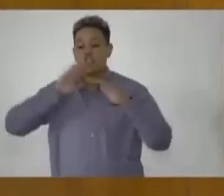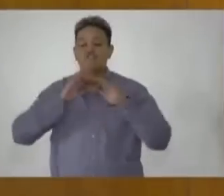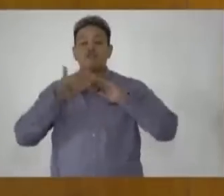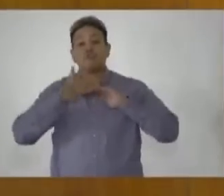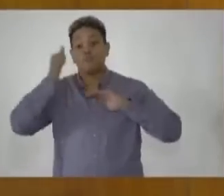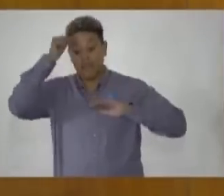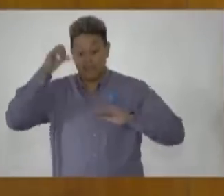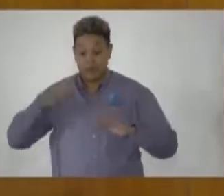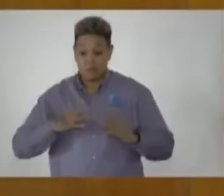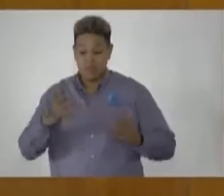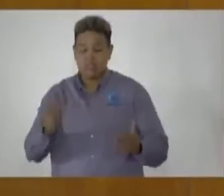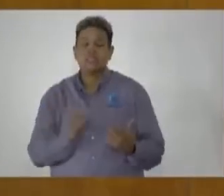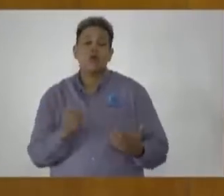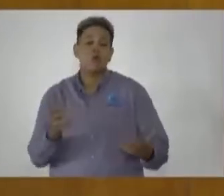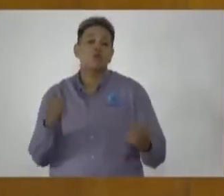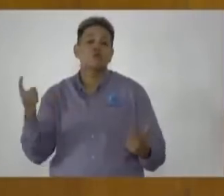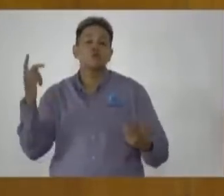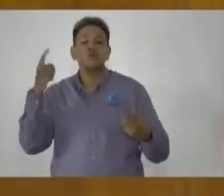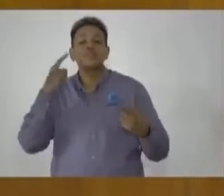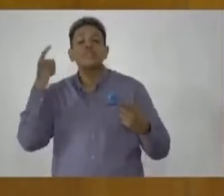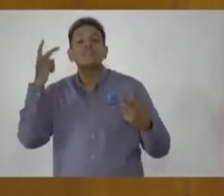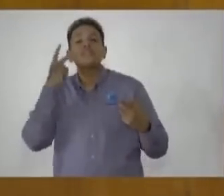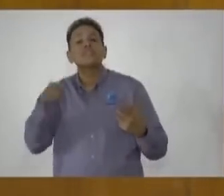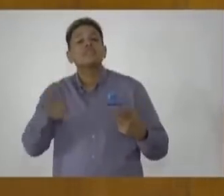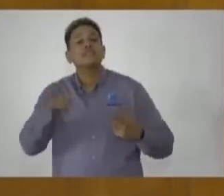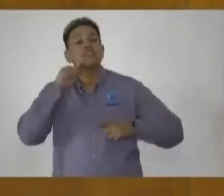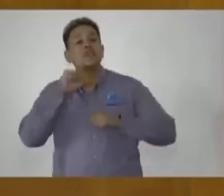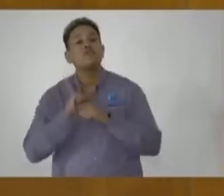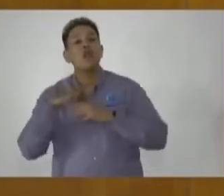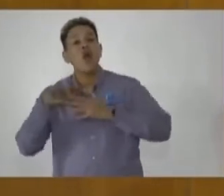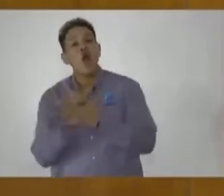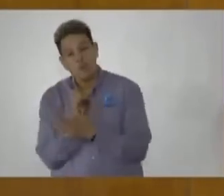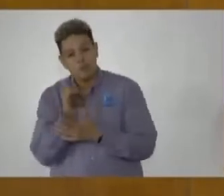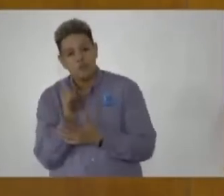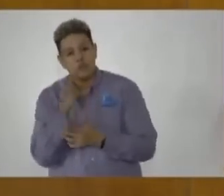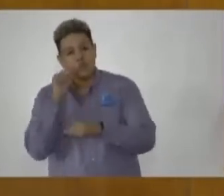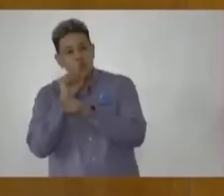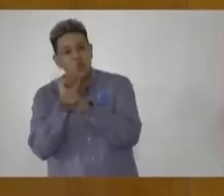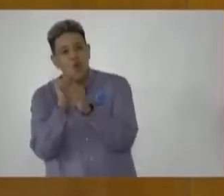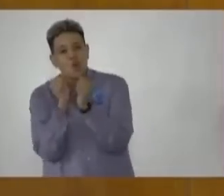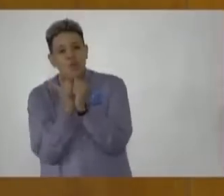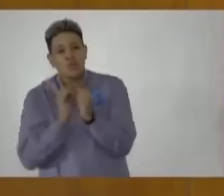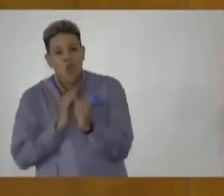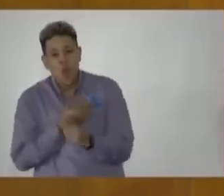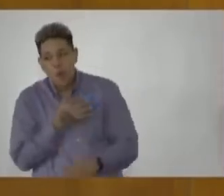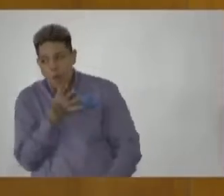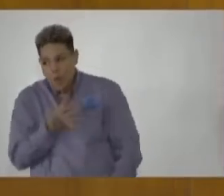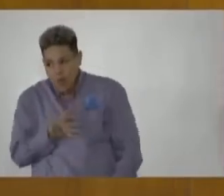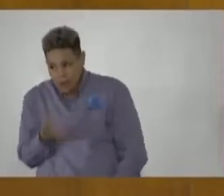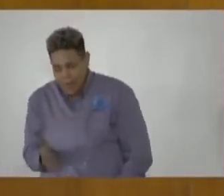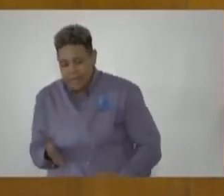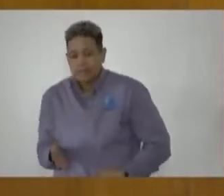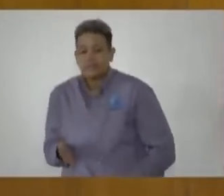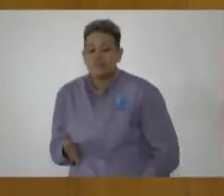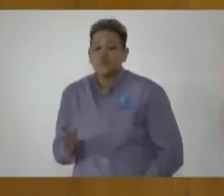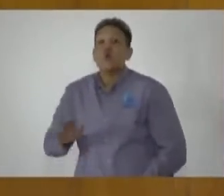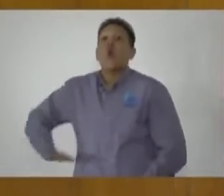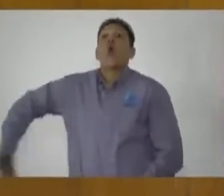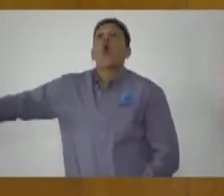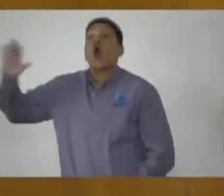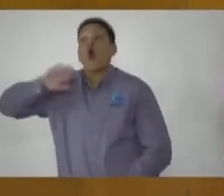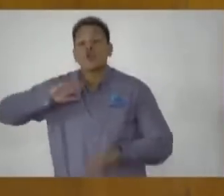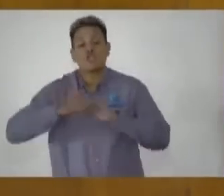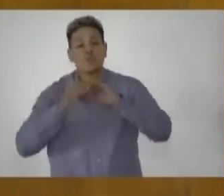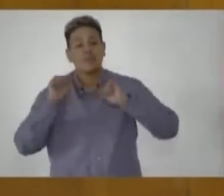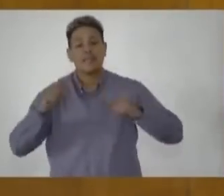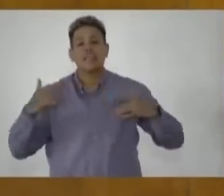Jamaican males, I want you to see this as an opportunity to work with our women so that all Jamaica